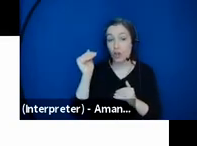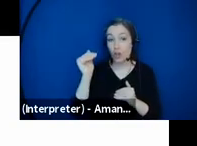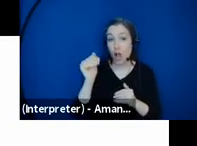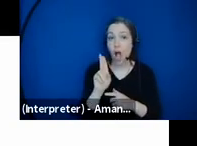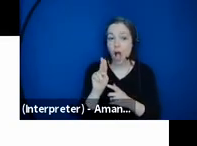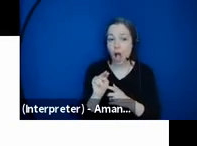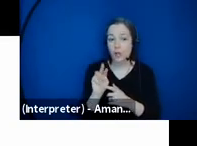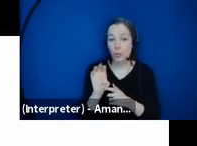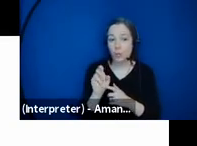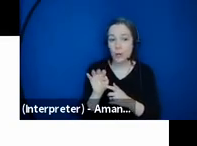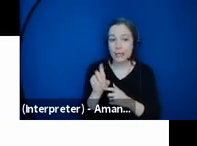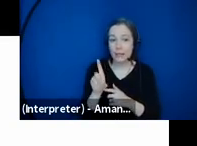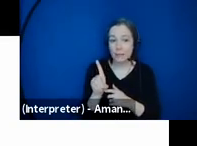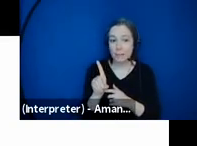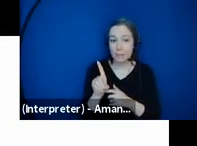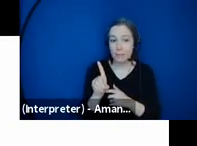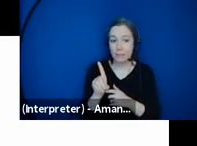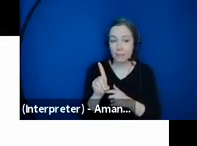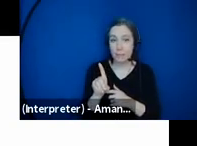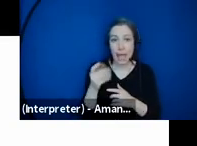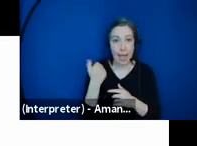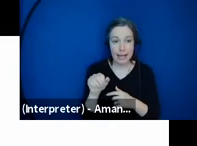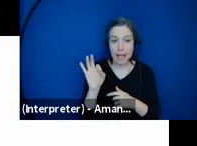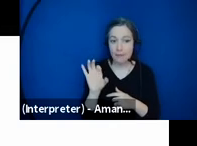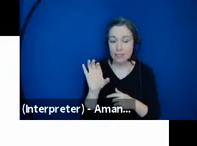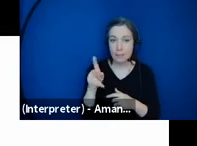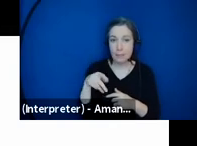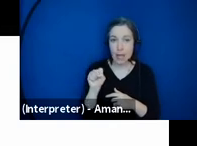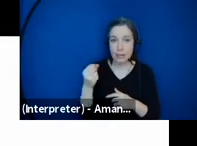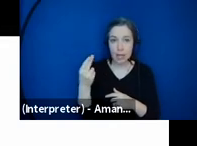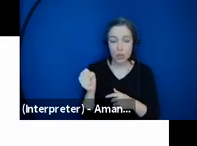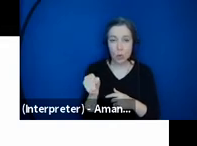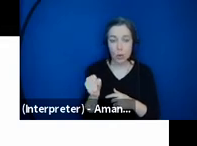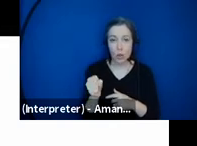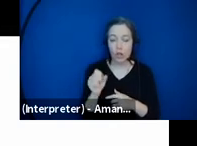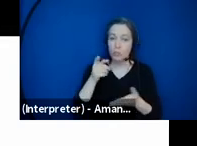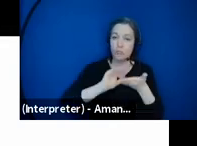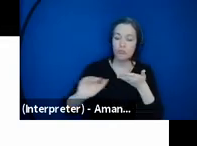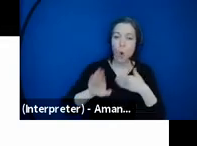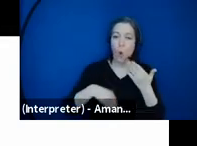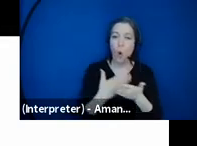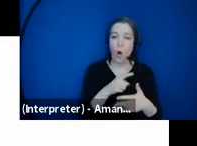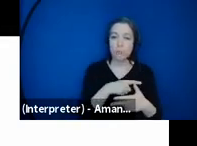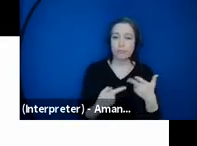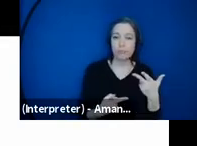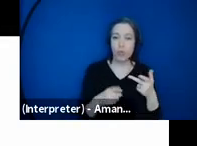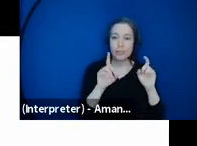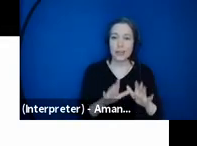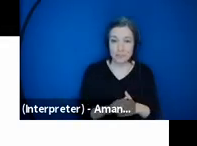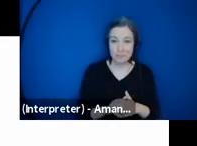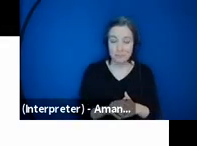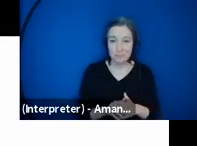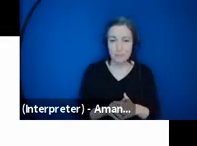from all placement testing. You don't have to do the reading, writing, or math. So just when you're applying, we encourage students to send us your high